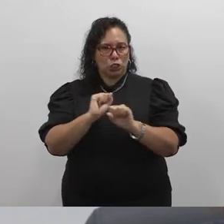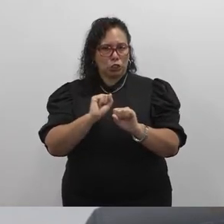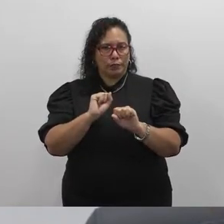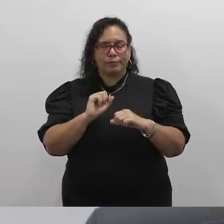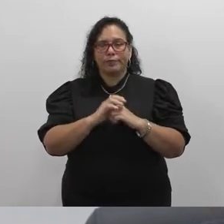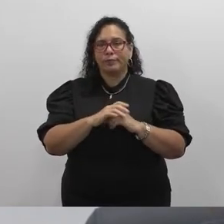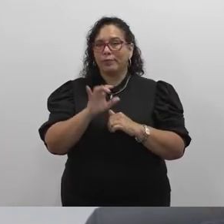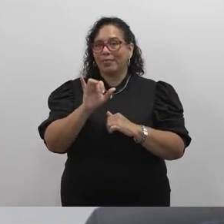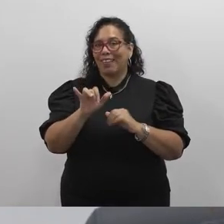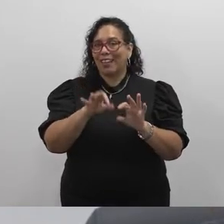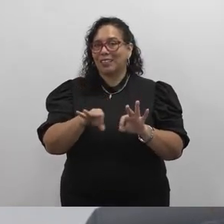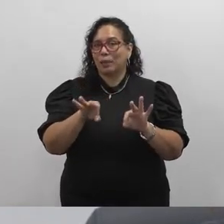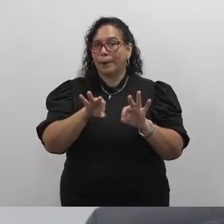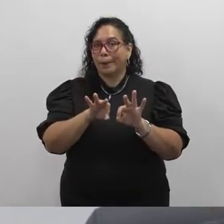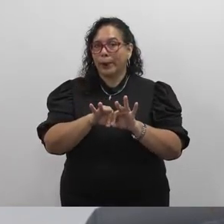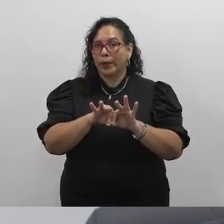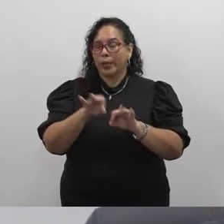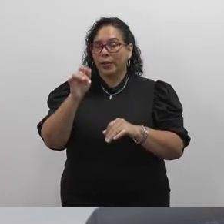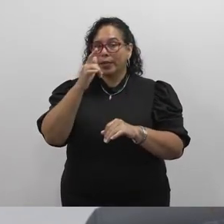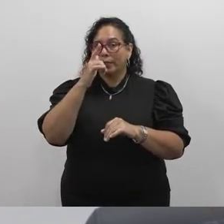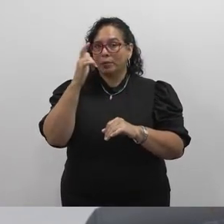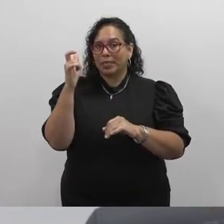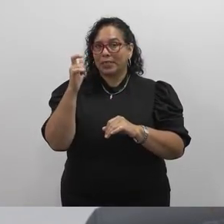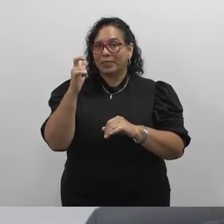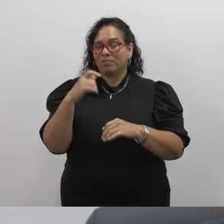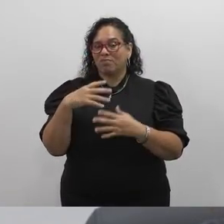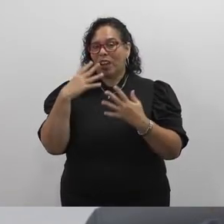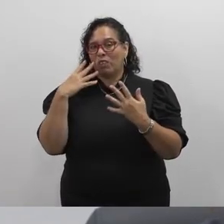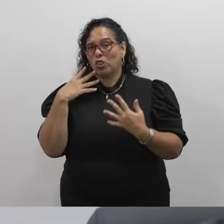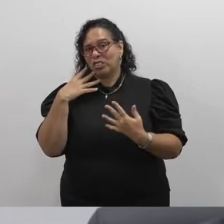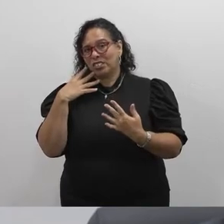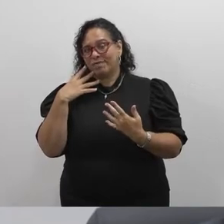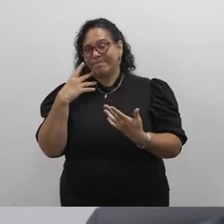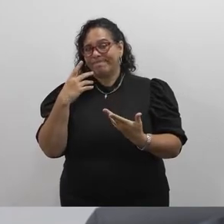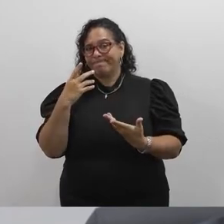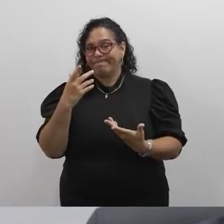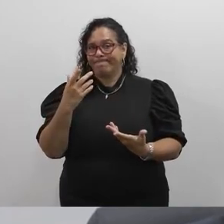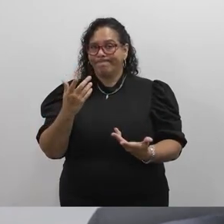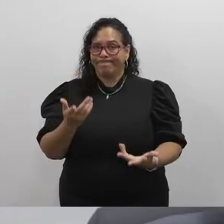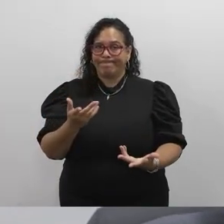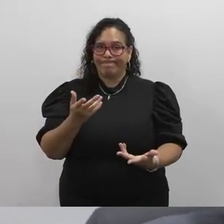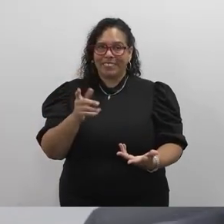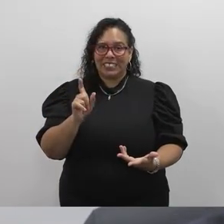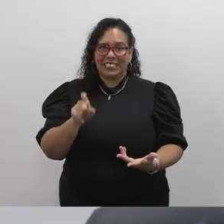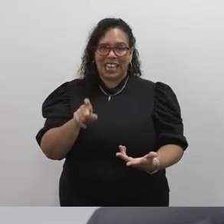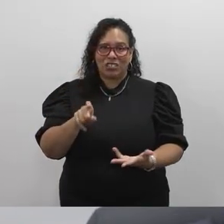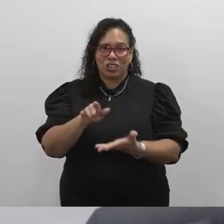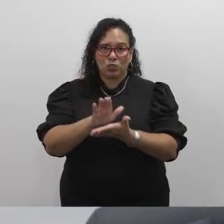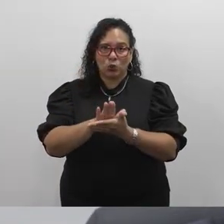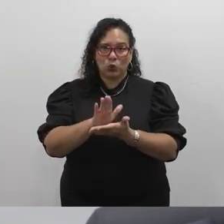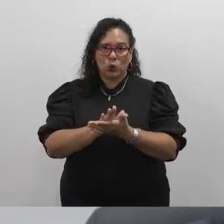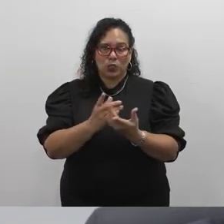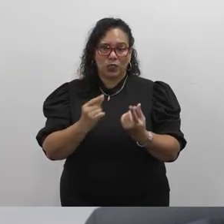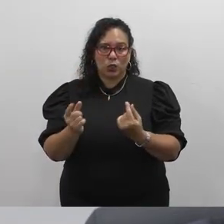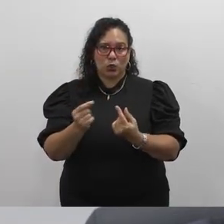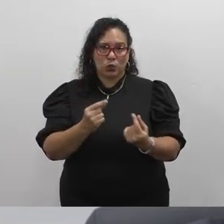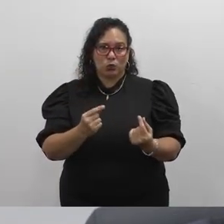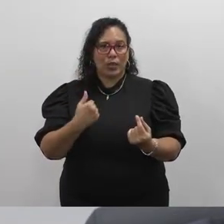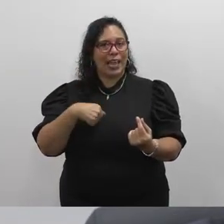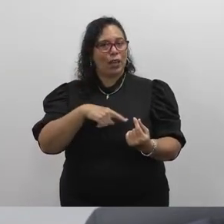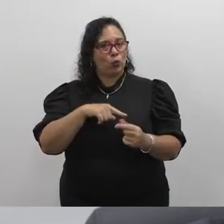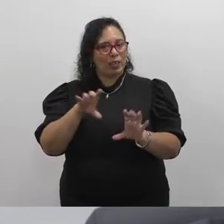that's important to note because unfortunately that's become necessary for schools to do, and we've done